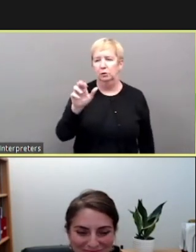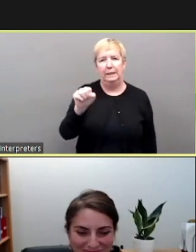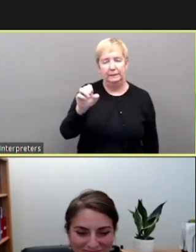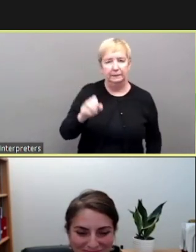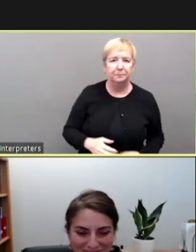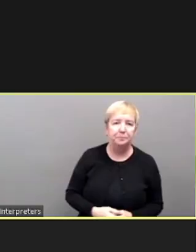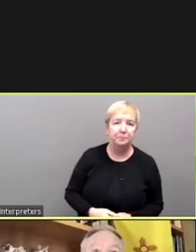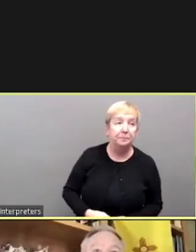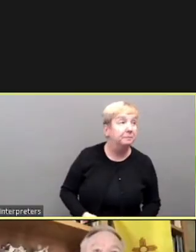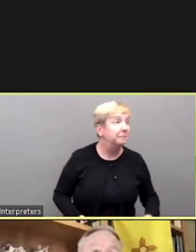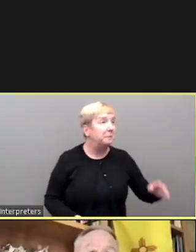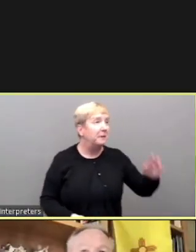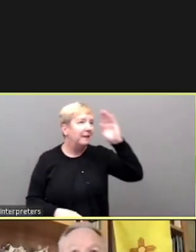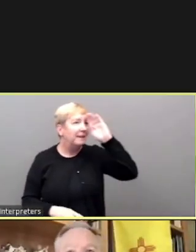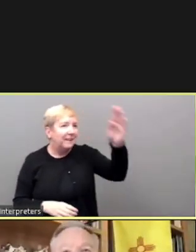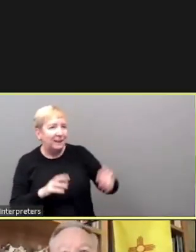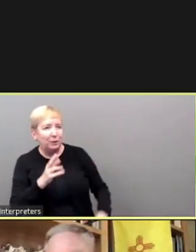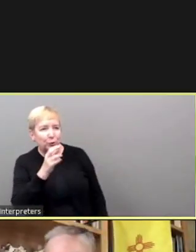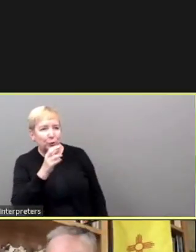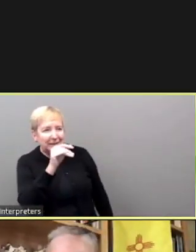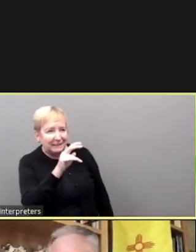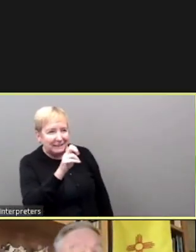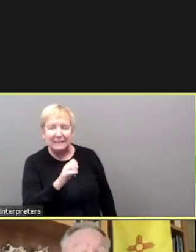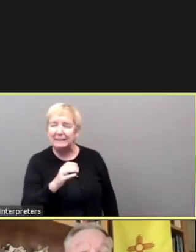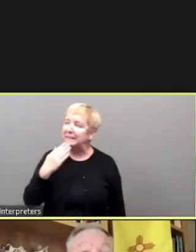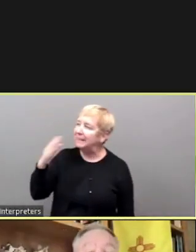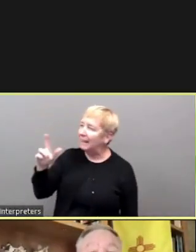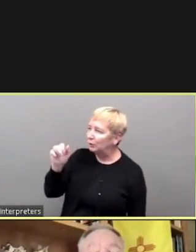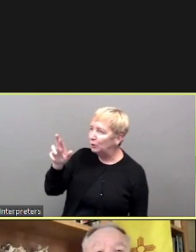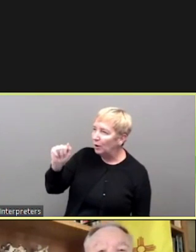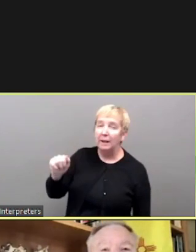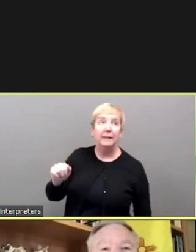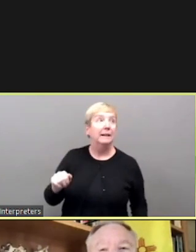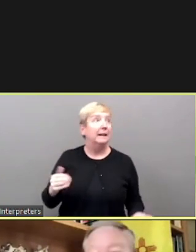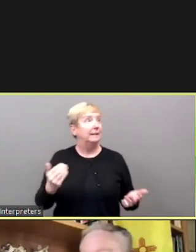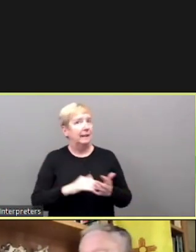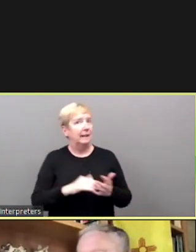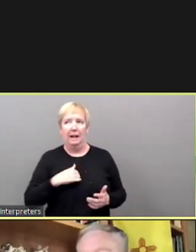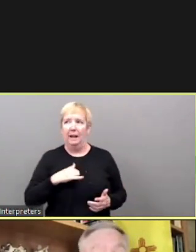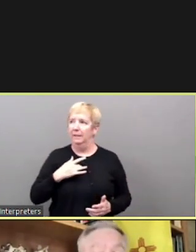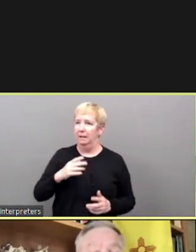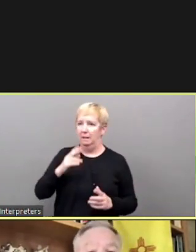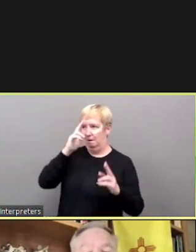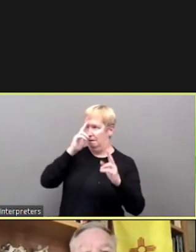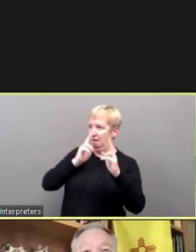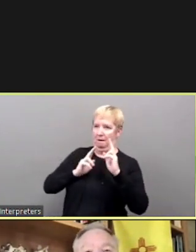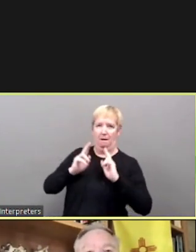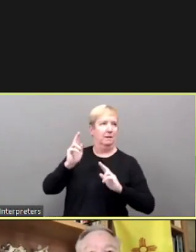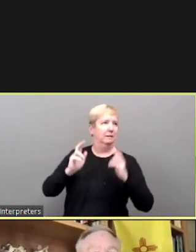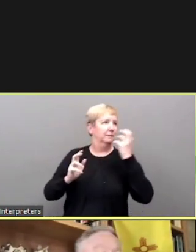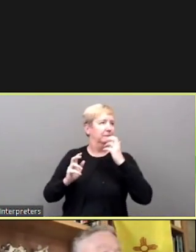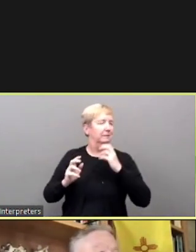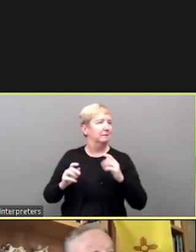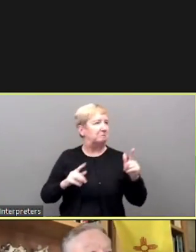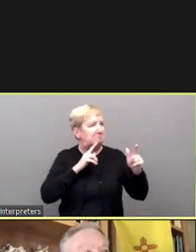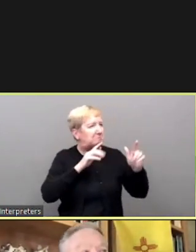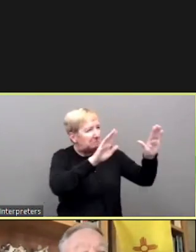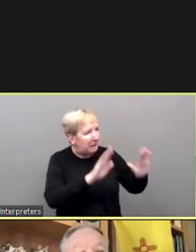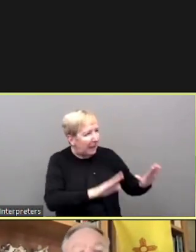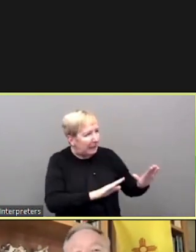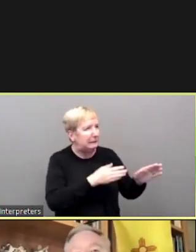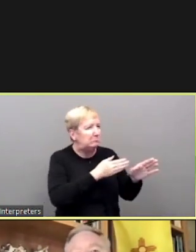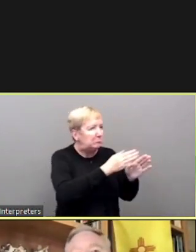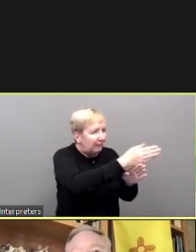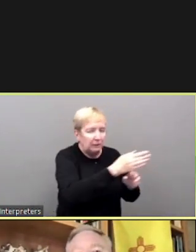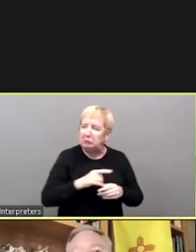Thanks so much, Christine. Thanks, Laura. It's such an honor for me to work with these amazing professionals. I